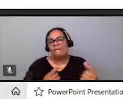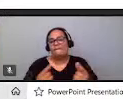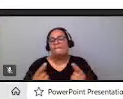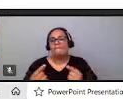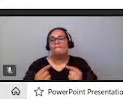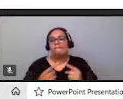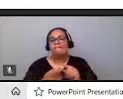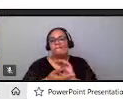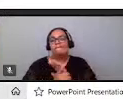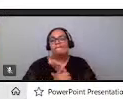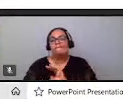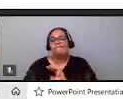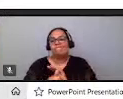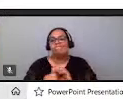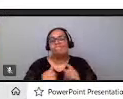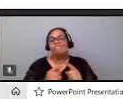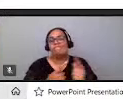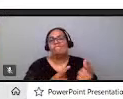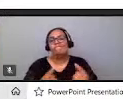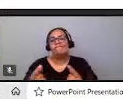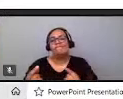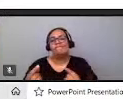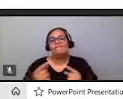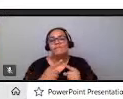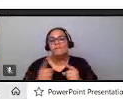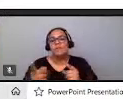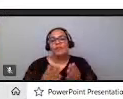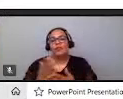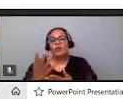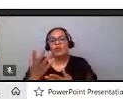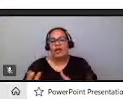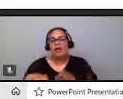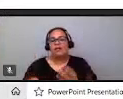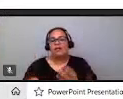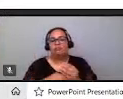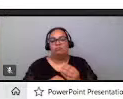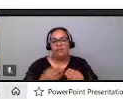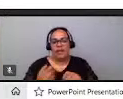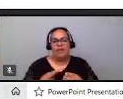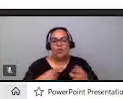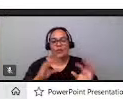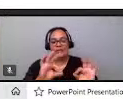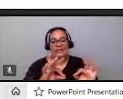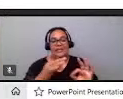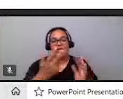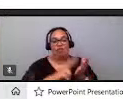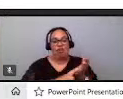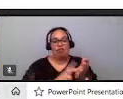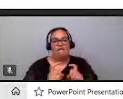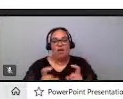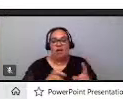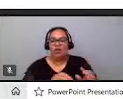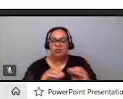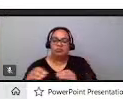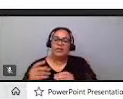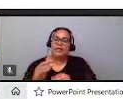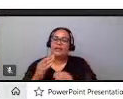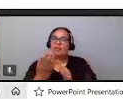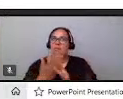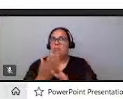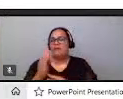skills um AR Des um M rights coming into play we've moved that contract faster to come in mid